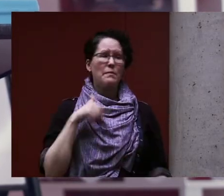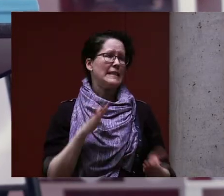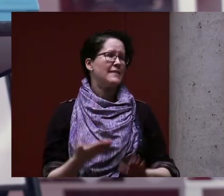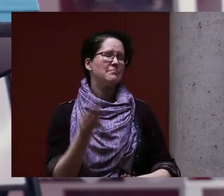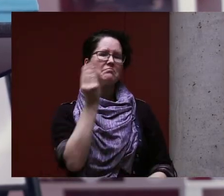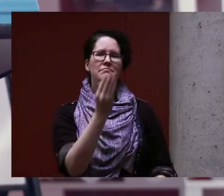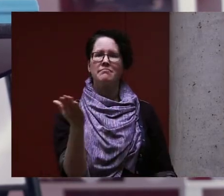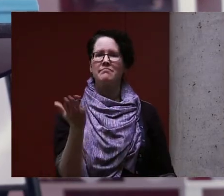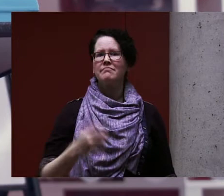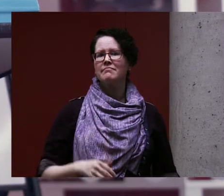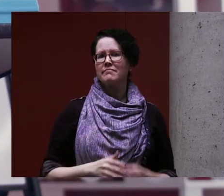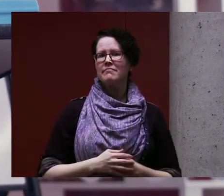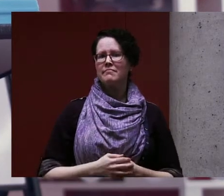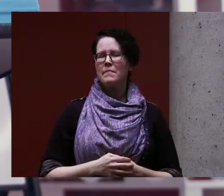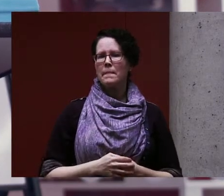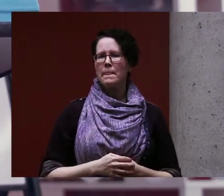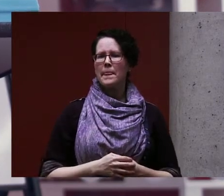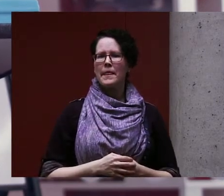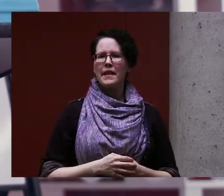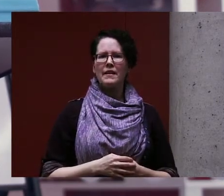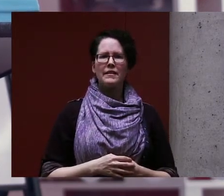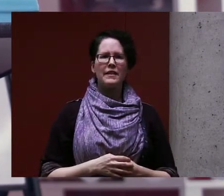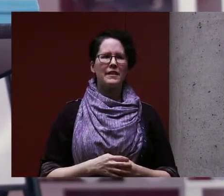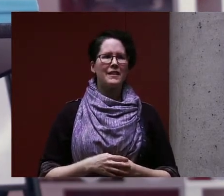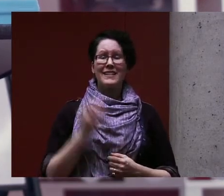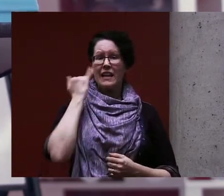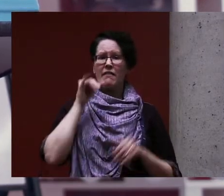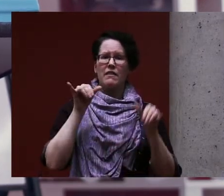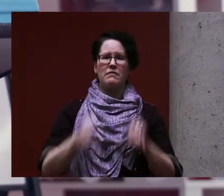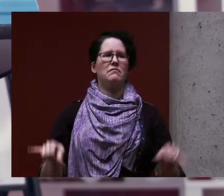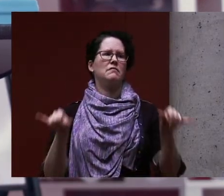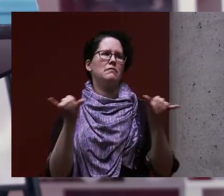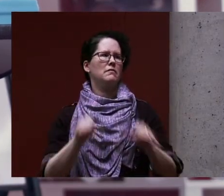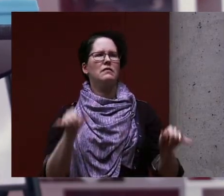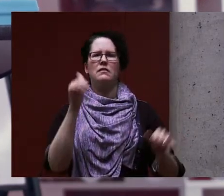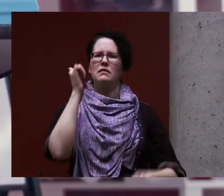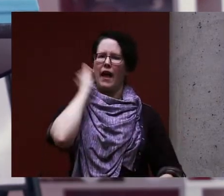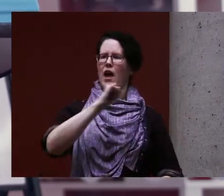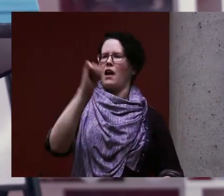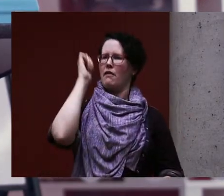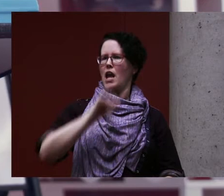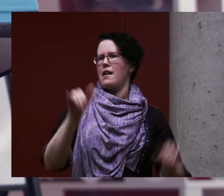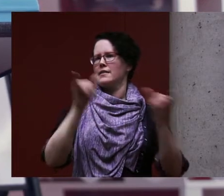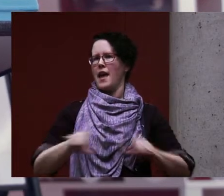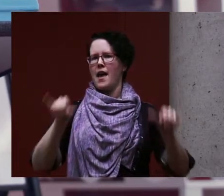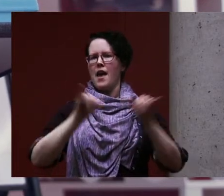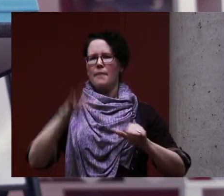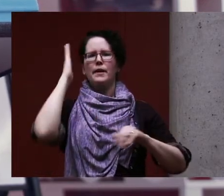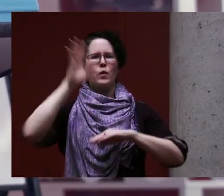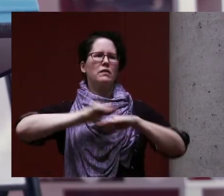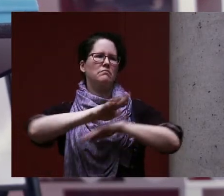Because you can hear that day after day and have it not wear on you. So